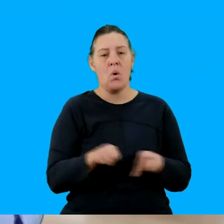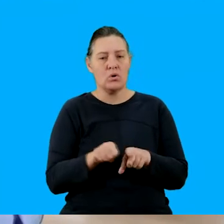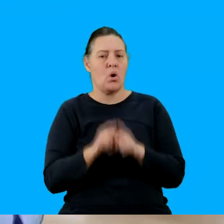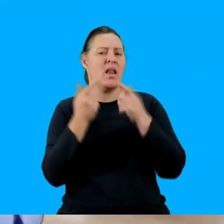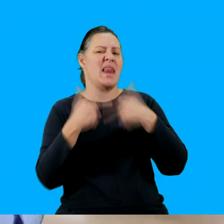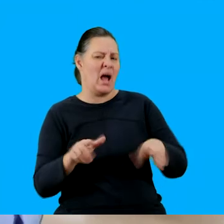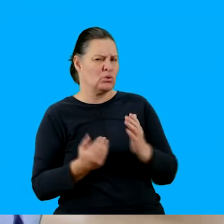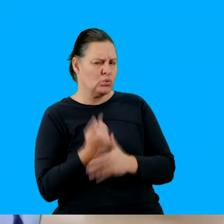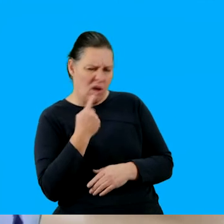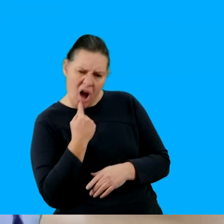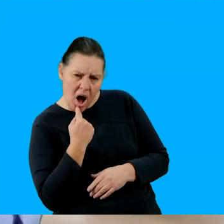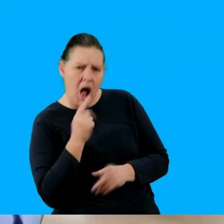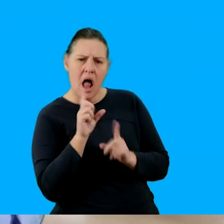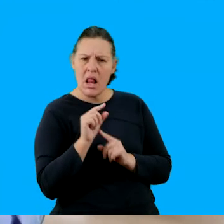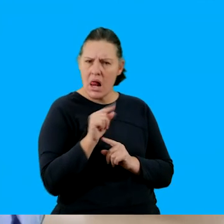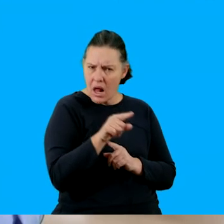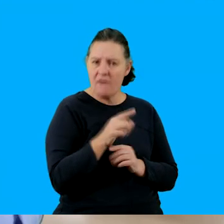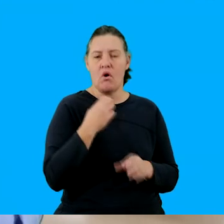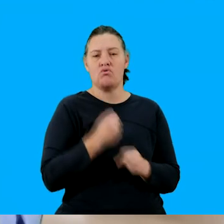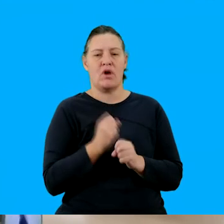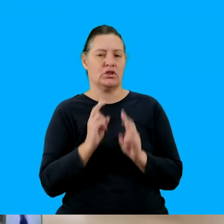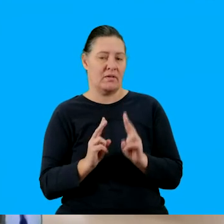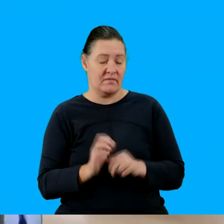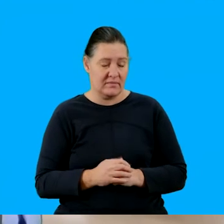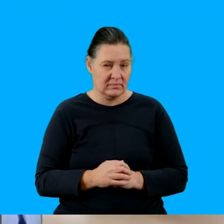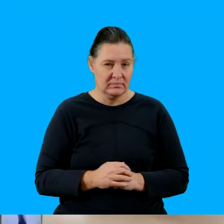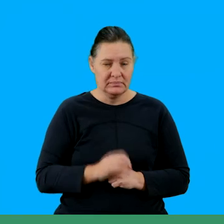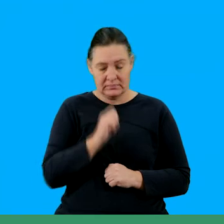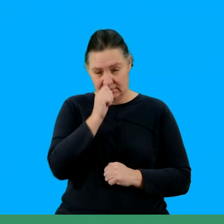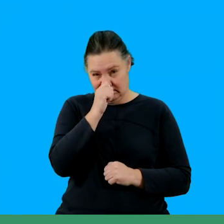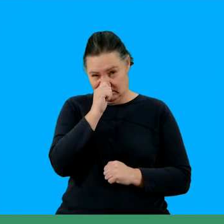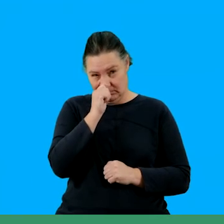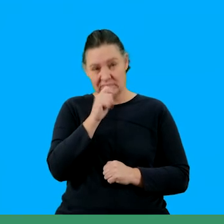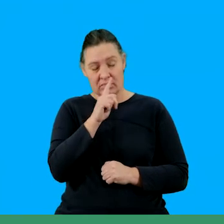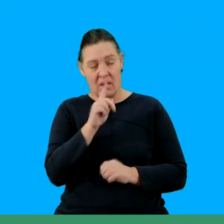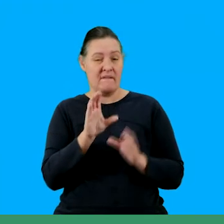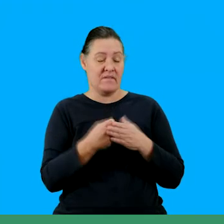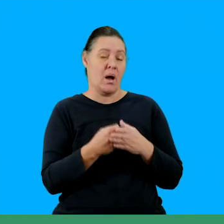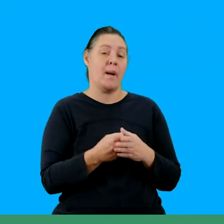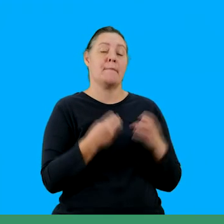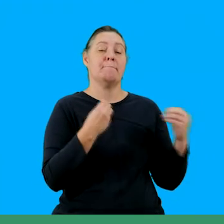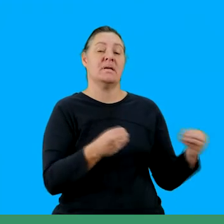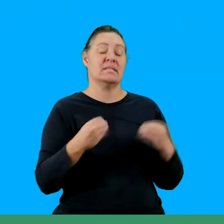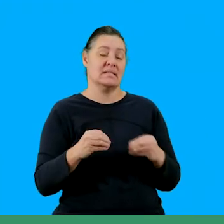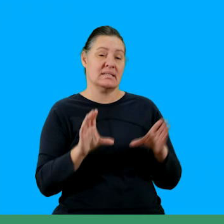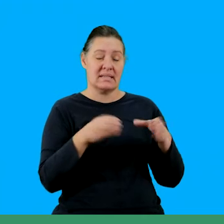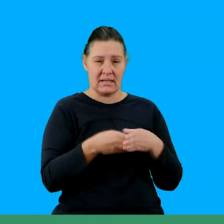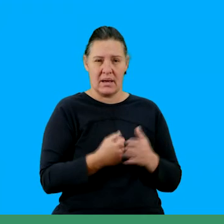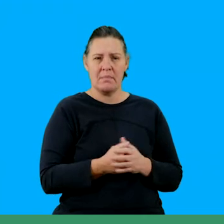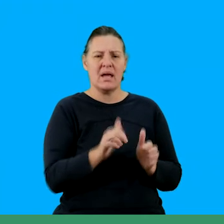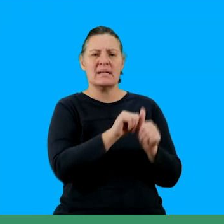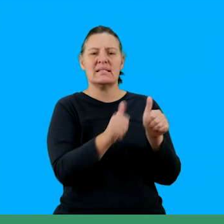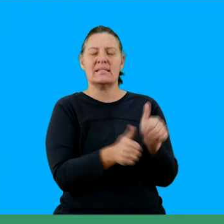new language that you will be exposed to for grade 12 purpose. Now, The first term is business sectors. This refers